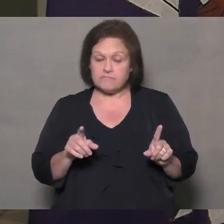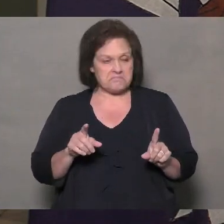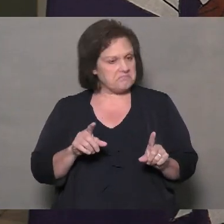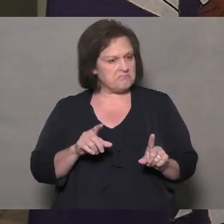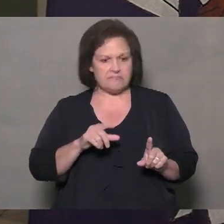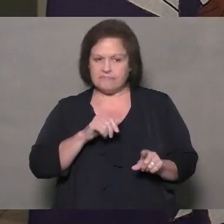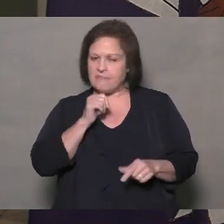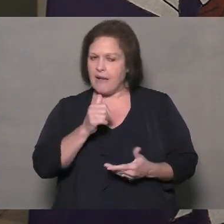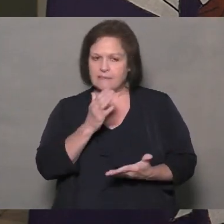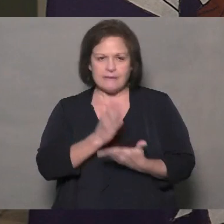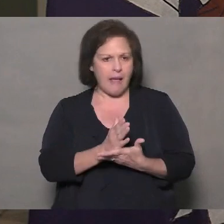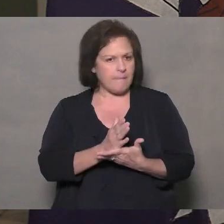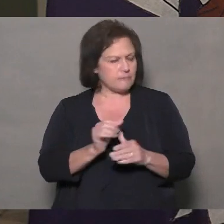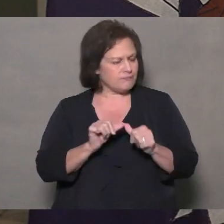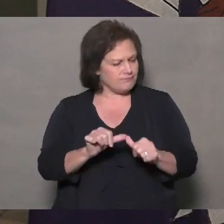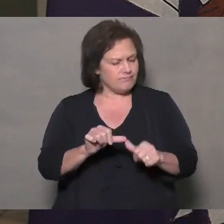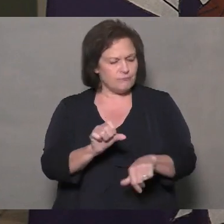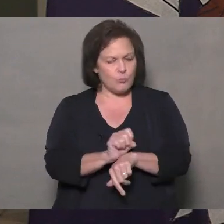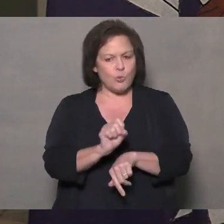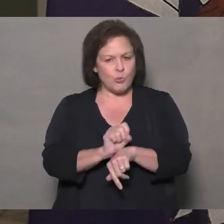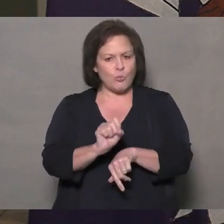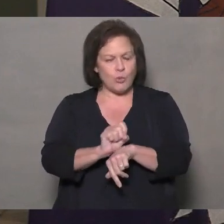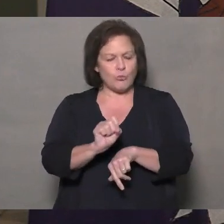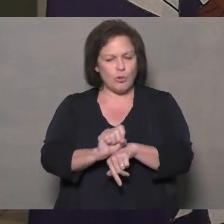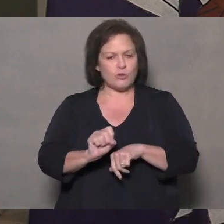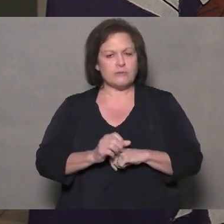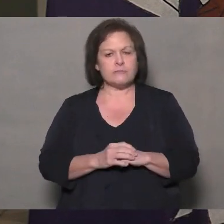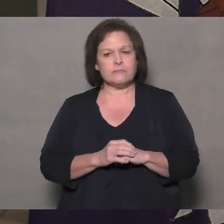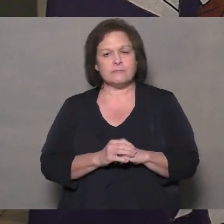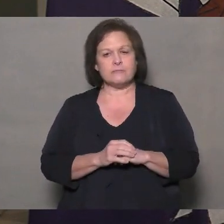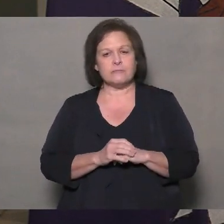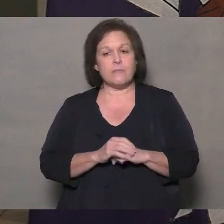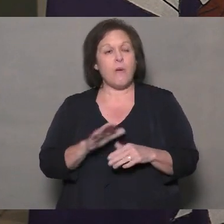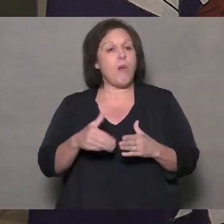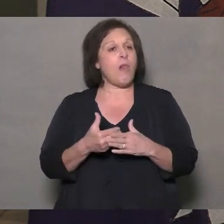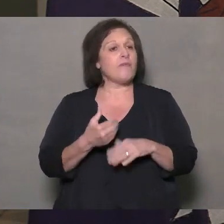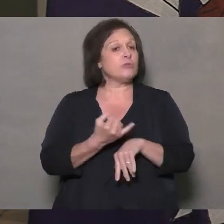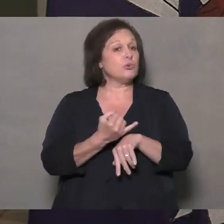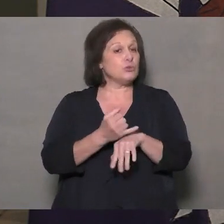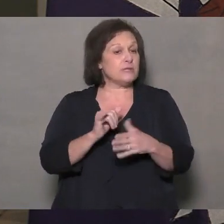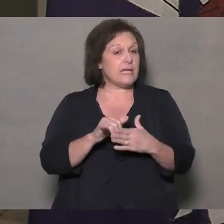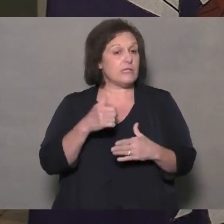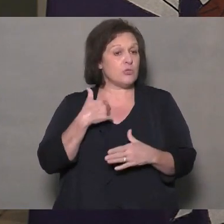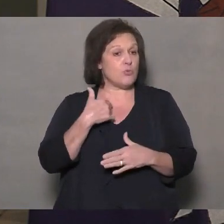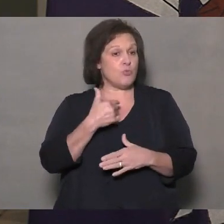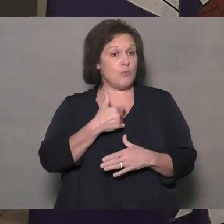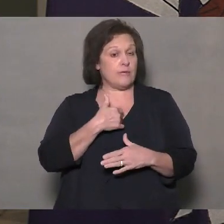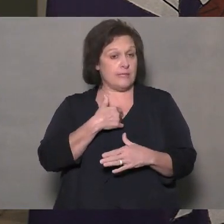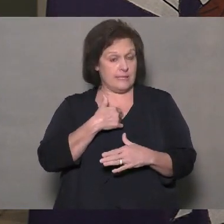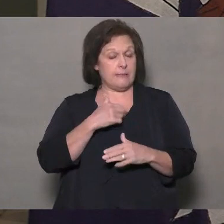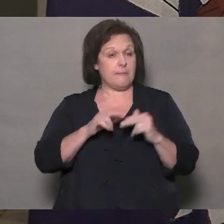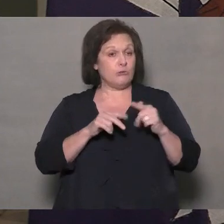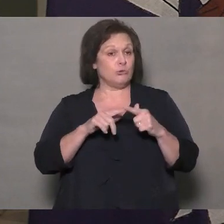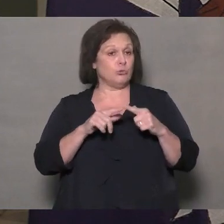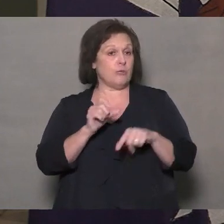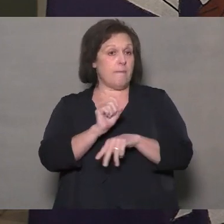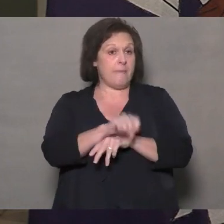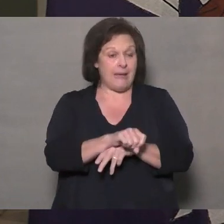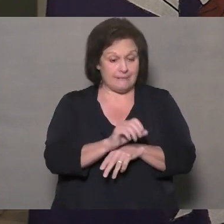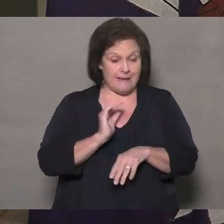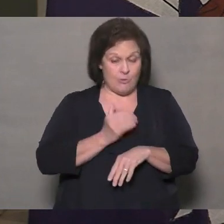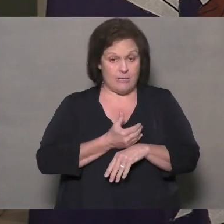work, never. All of the institutions we built to combat this pandemic in our